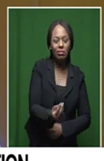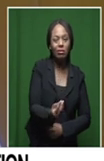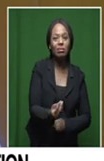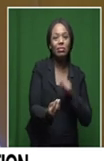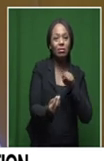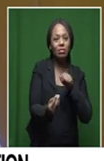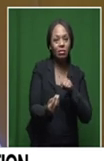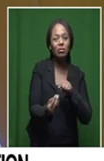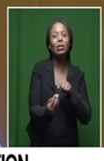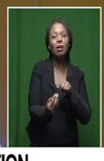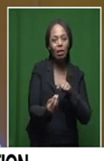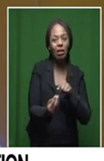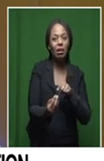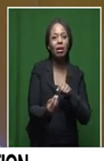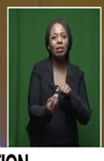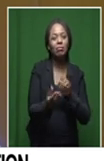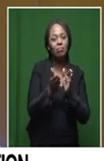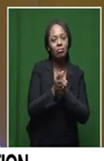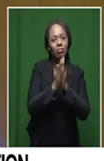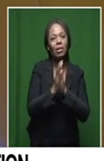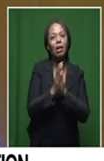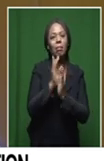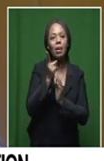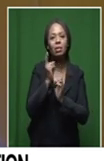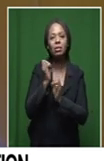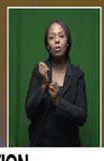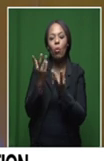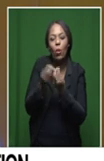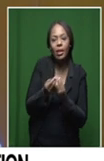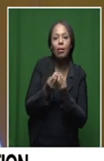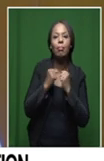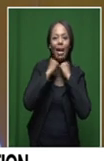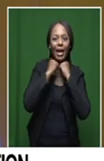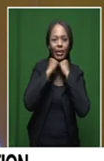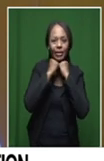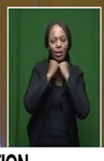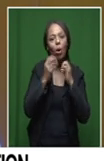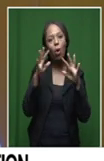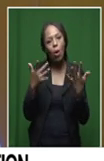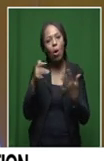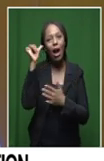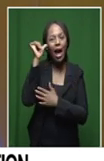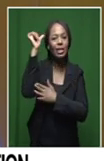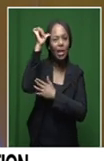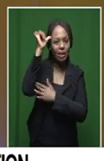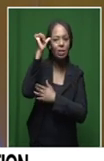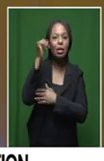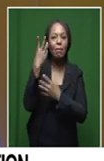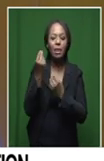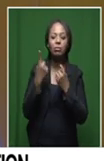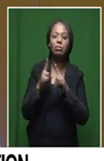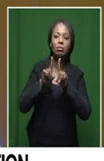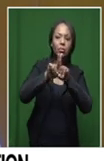strongly recommending that they attend our vaccination sites with a parent or other adult. We have made allowance that